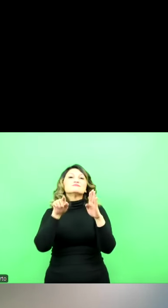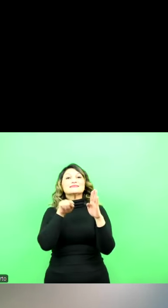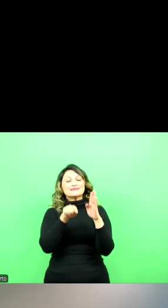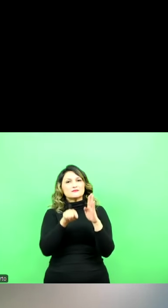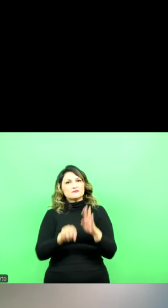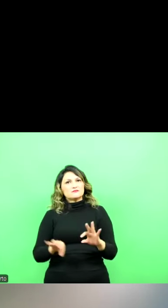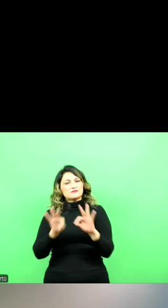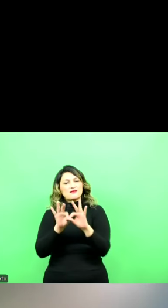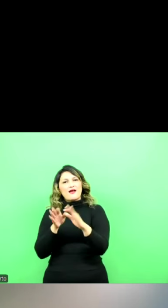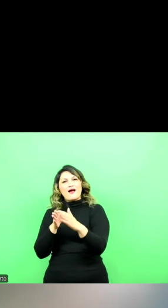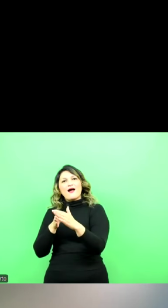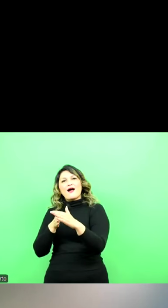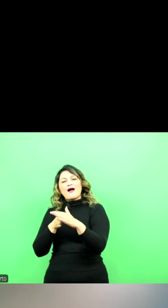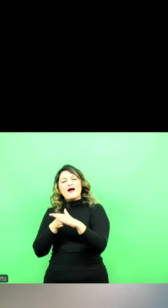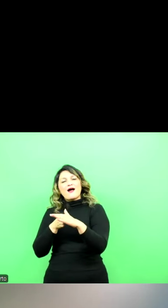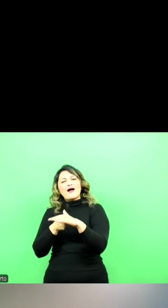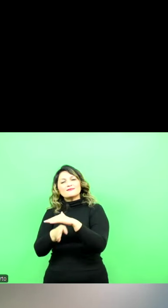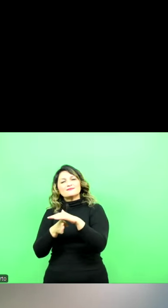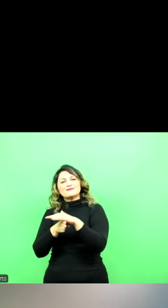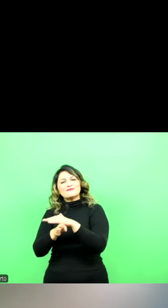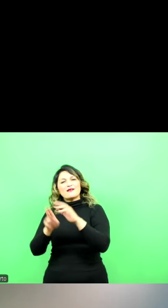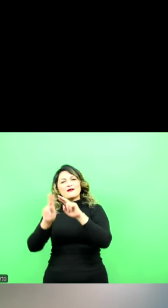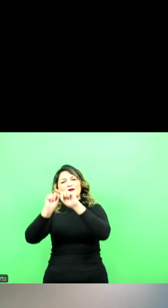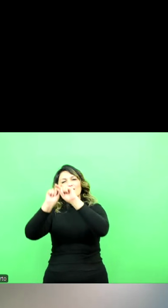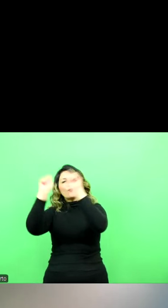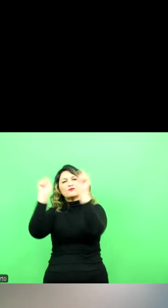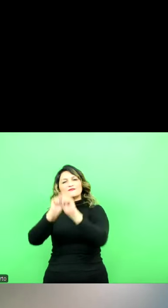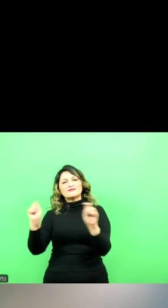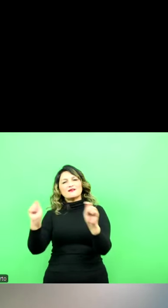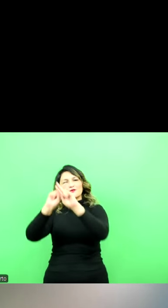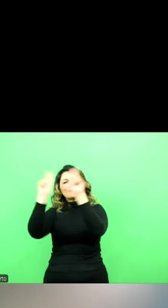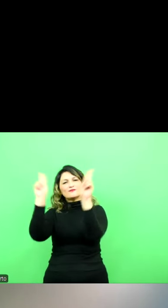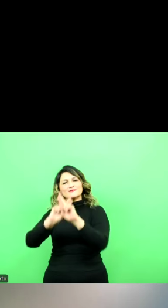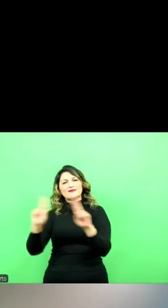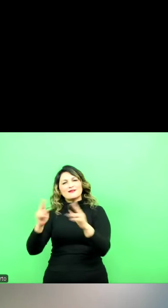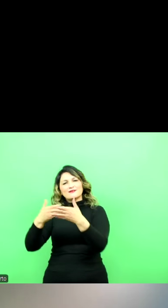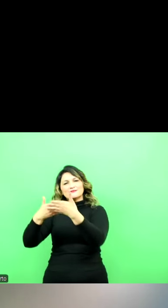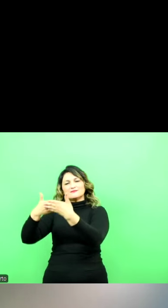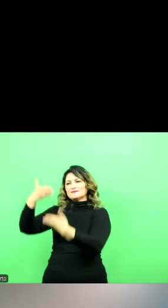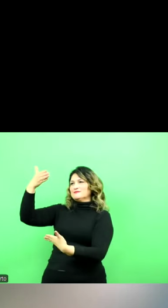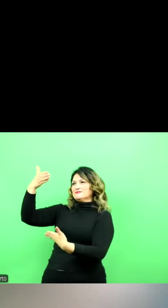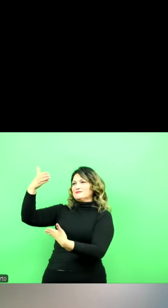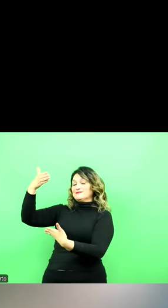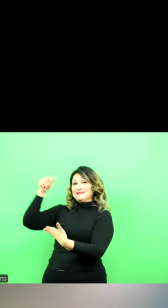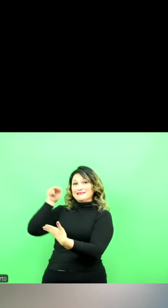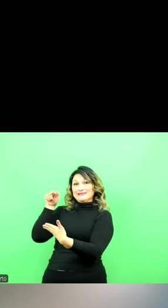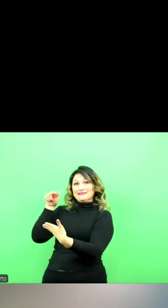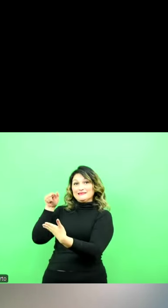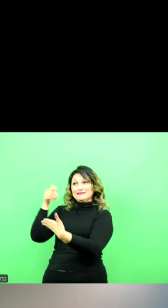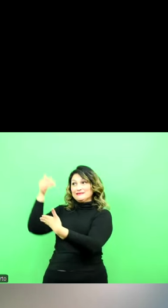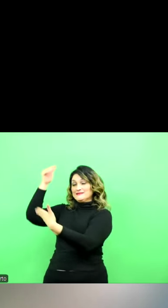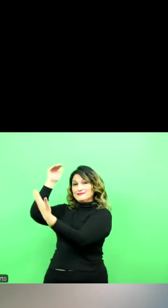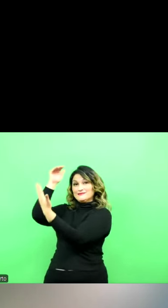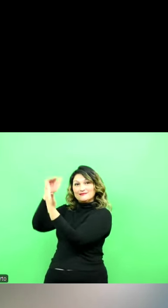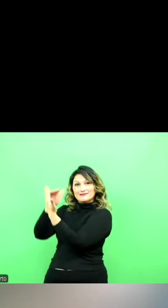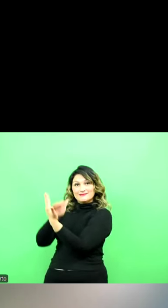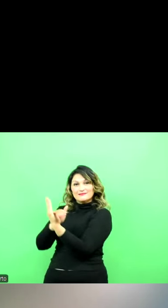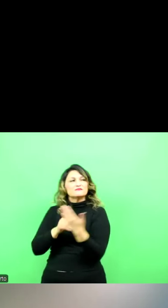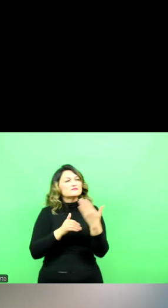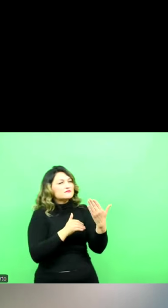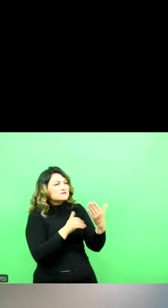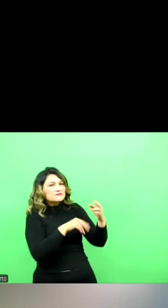comply with accessibility requirements from a universal perspective. Then there's hospital plan,